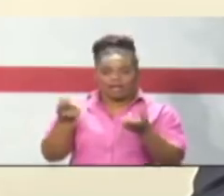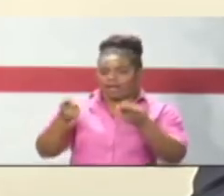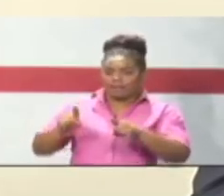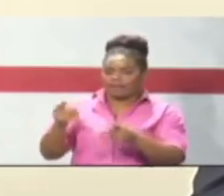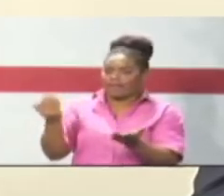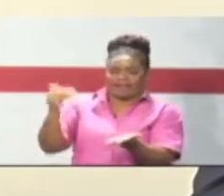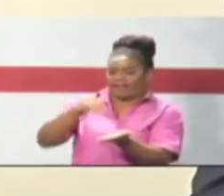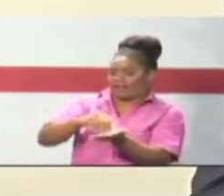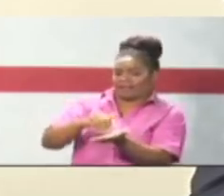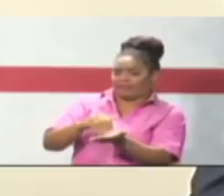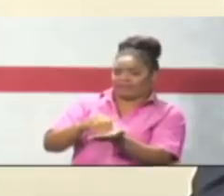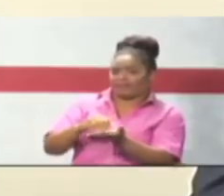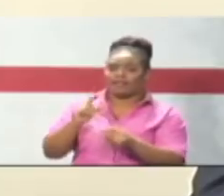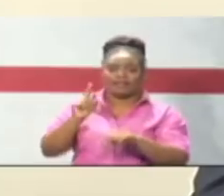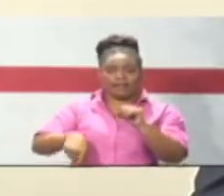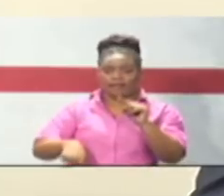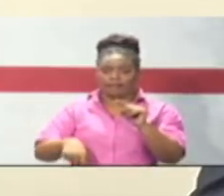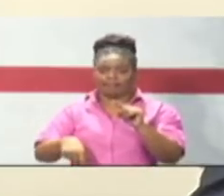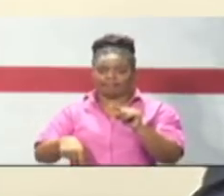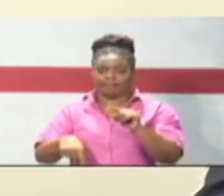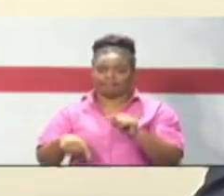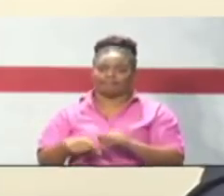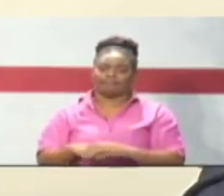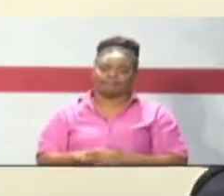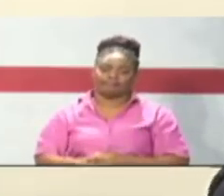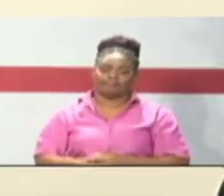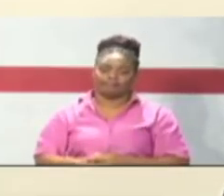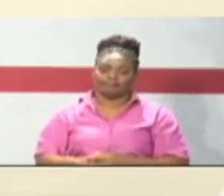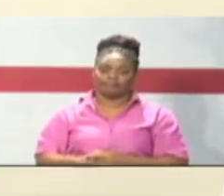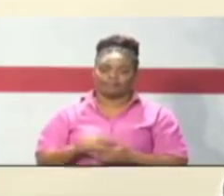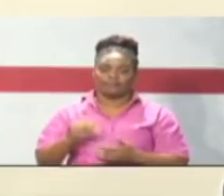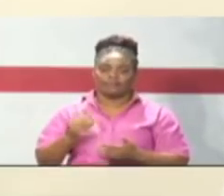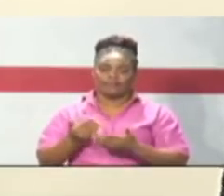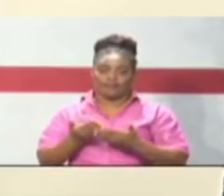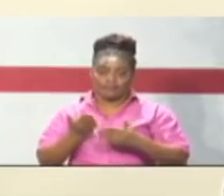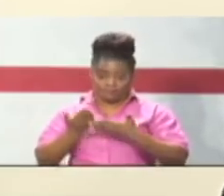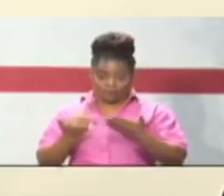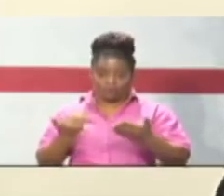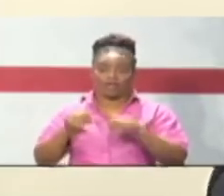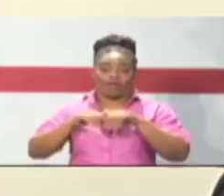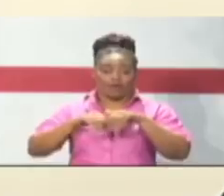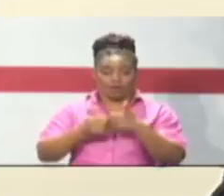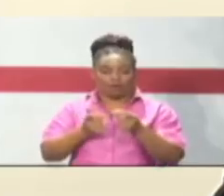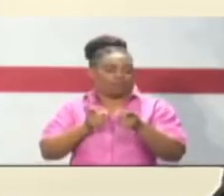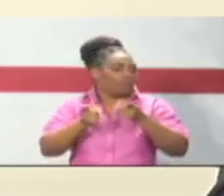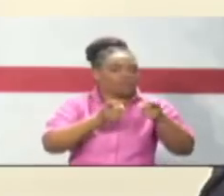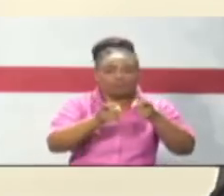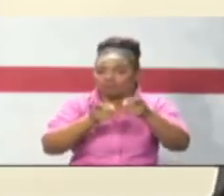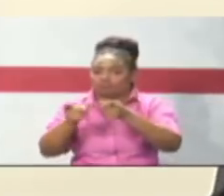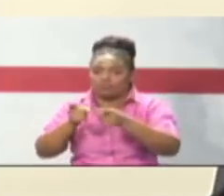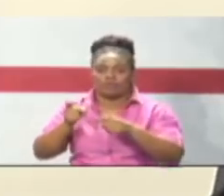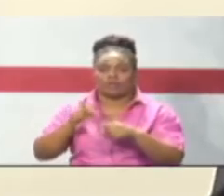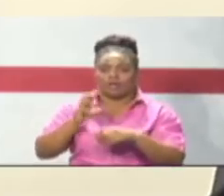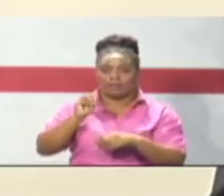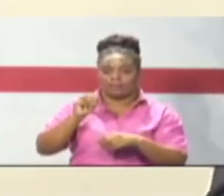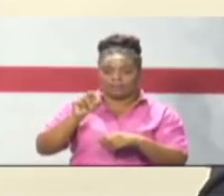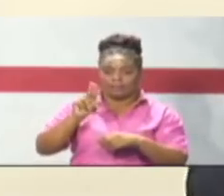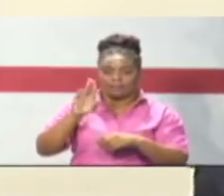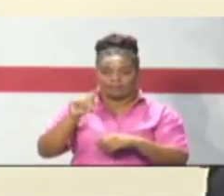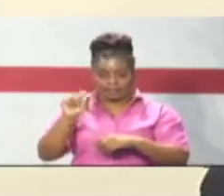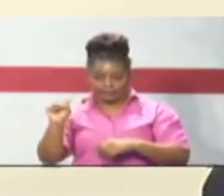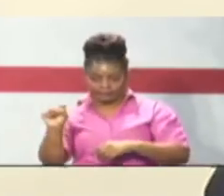vaccination card and sending you home. And that is how we control things like mumps, measles, rubella, polio, and all those things,